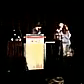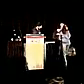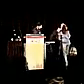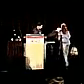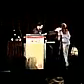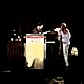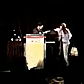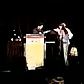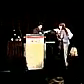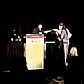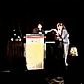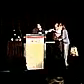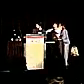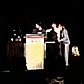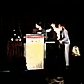Okay. think it's okay. Okay. you.